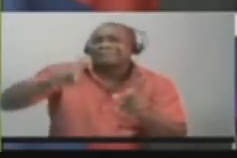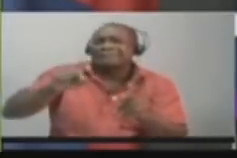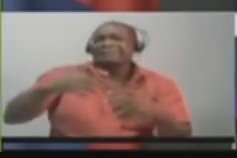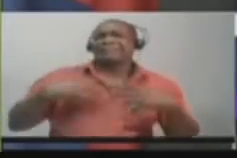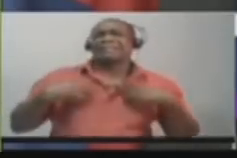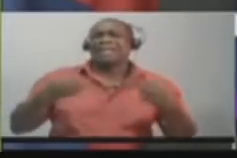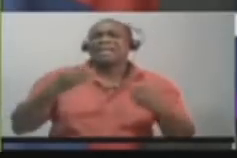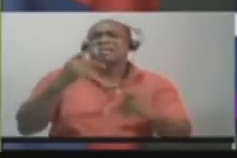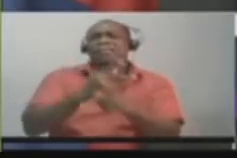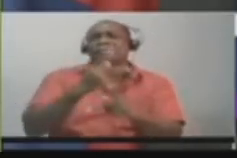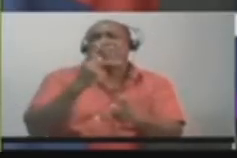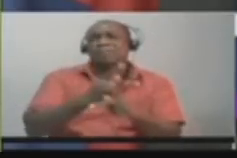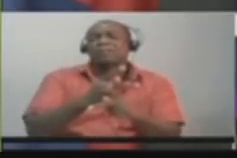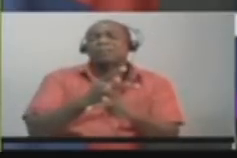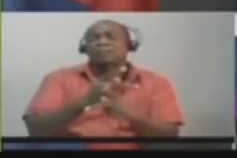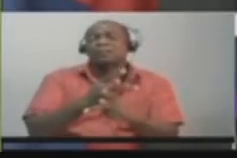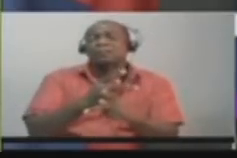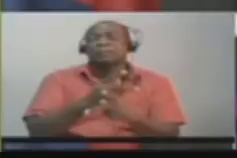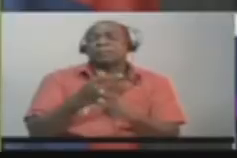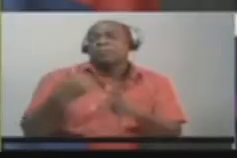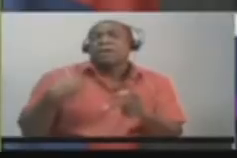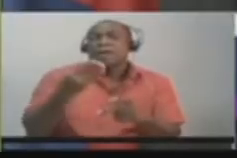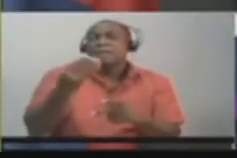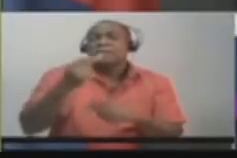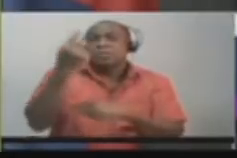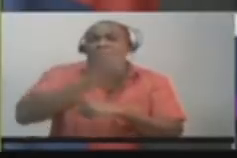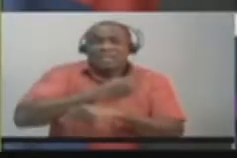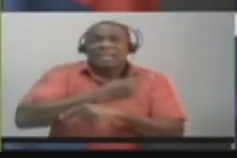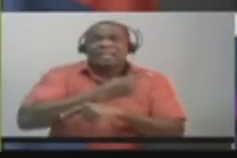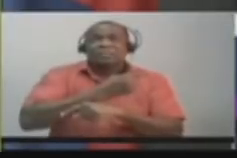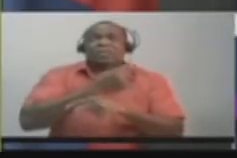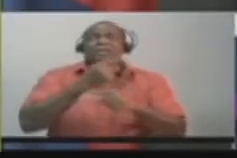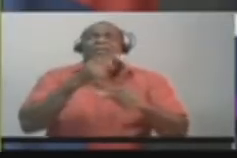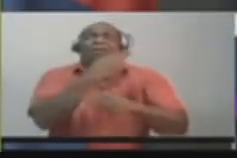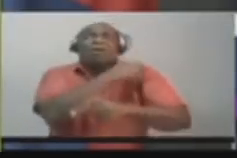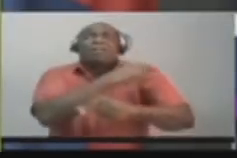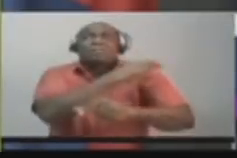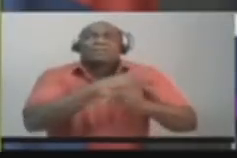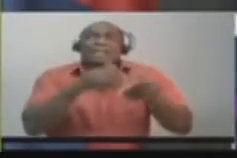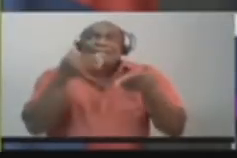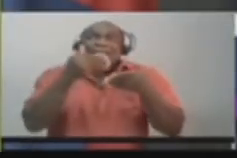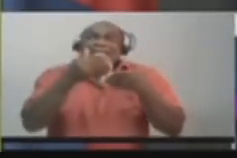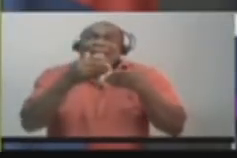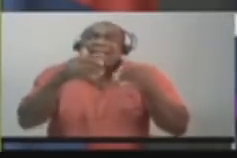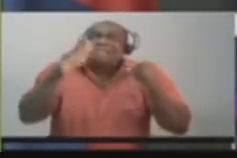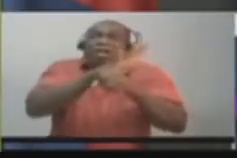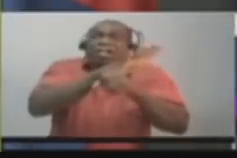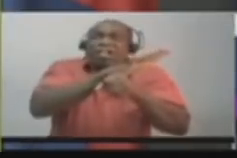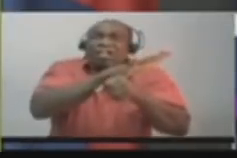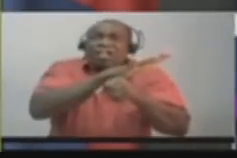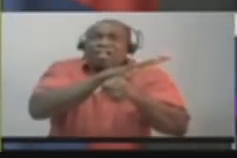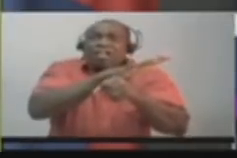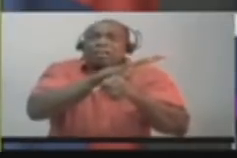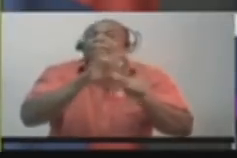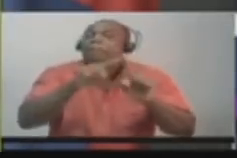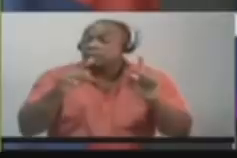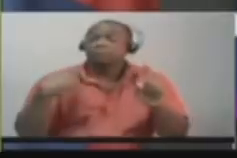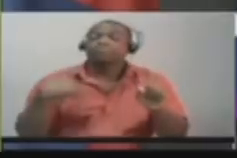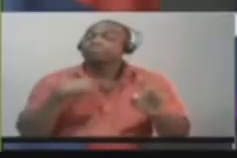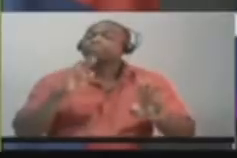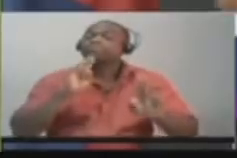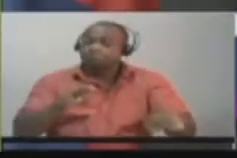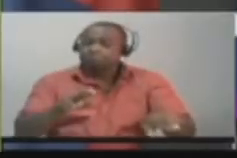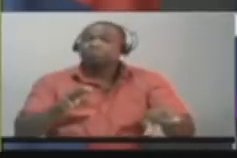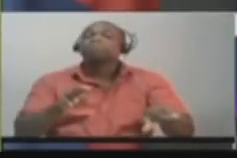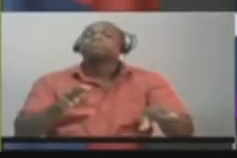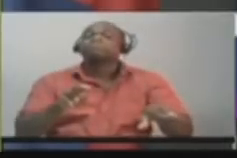There were a few days in this country when we were at capacity. Fortunately, we responded, and the response was